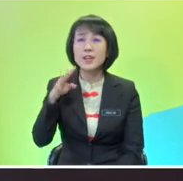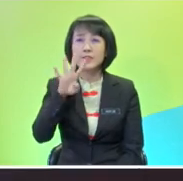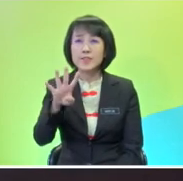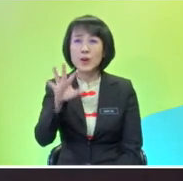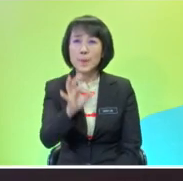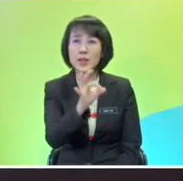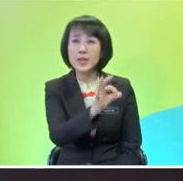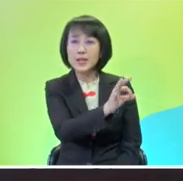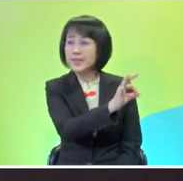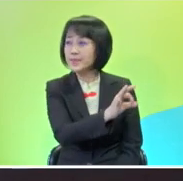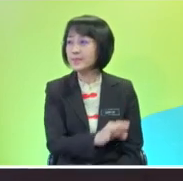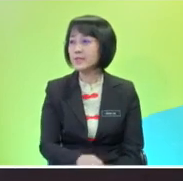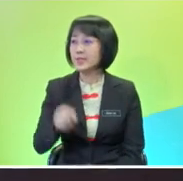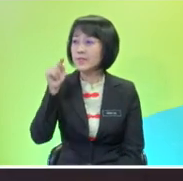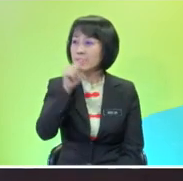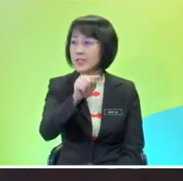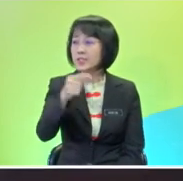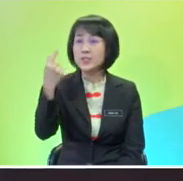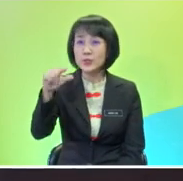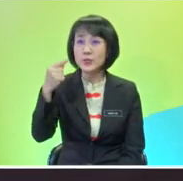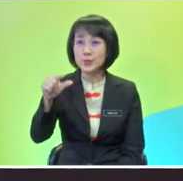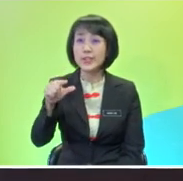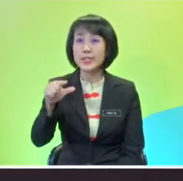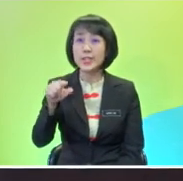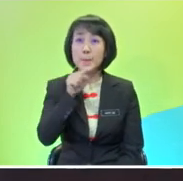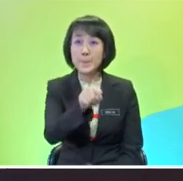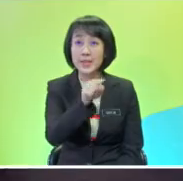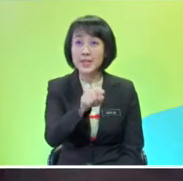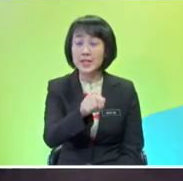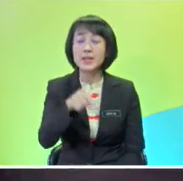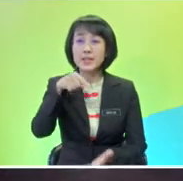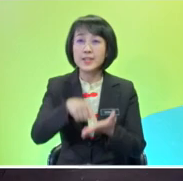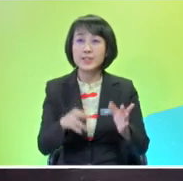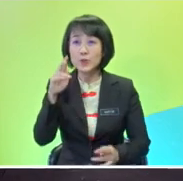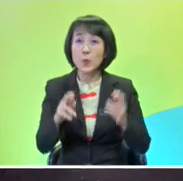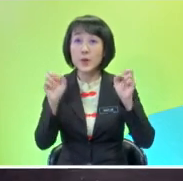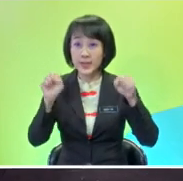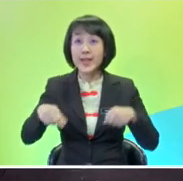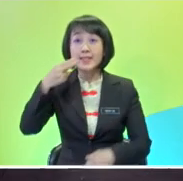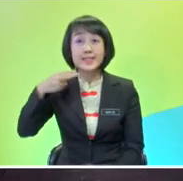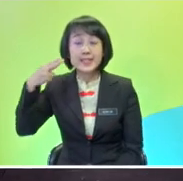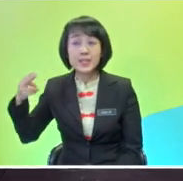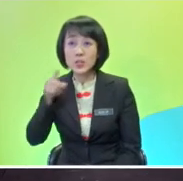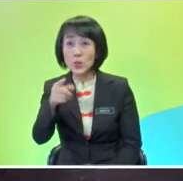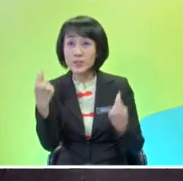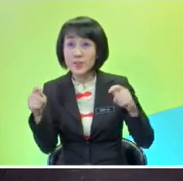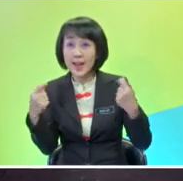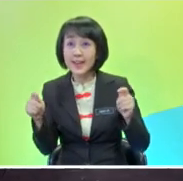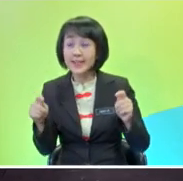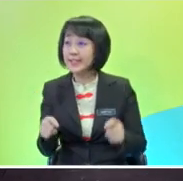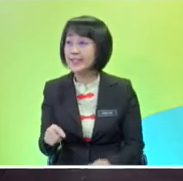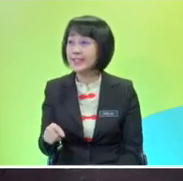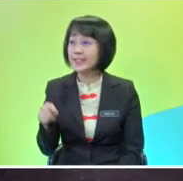button, this robot can sing. Do you want to try it out? Can I try? Sure. Okay. Let's